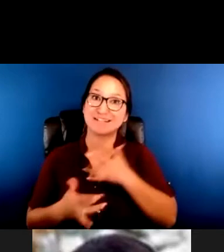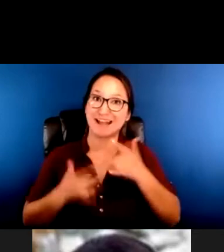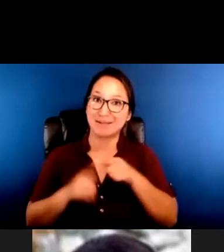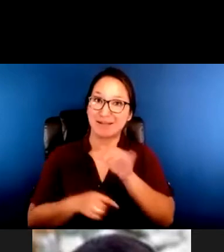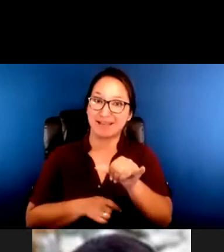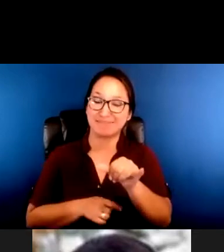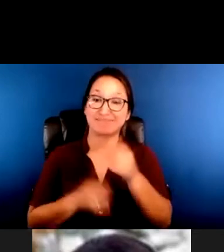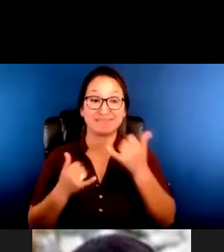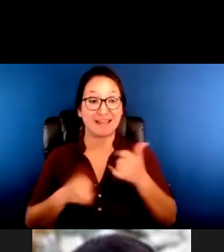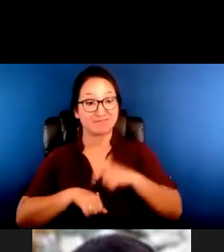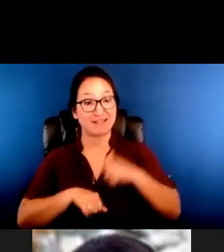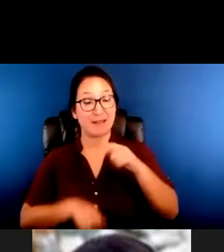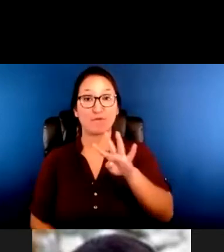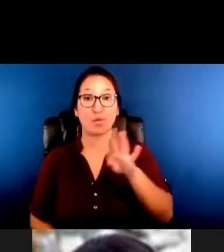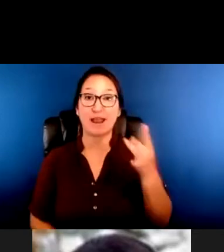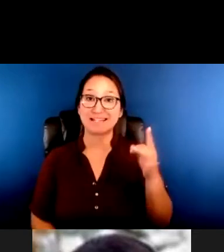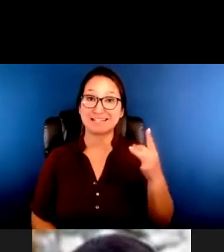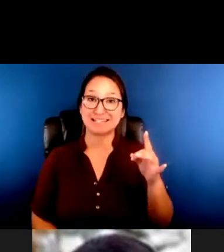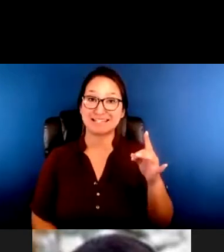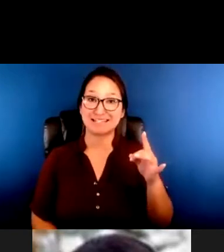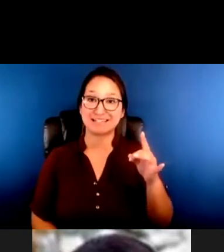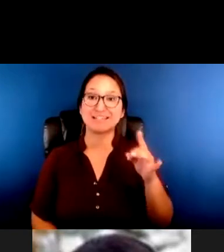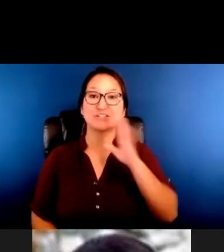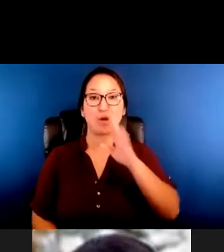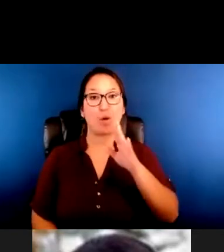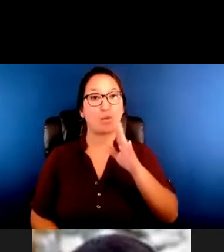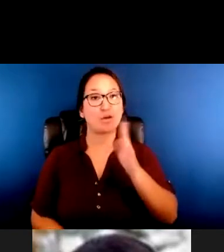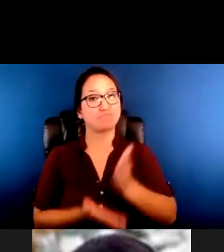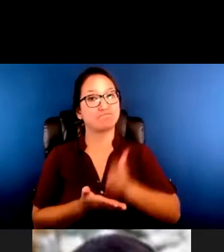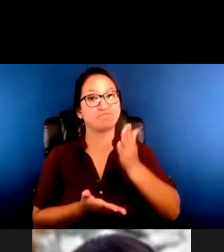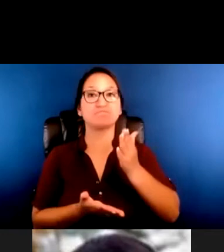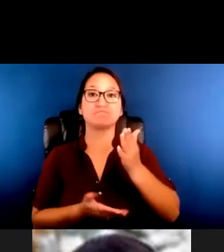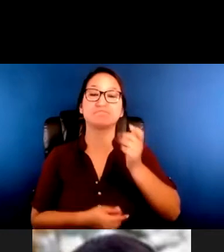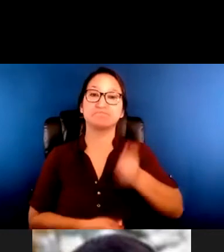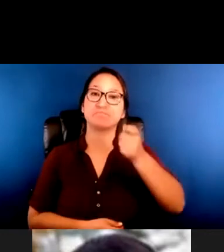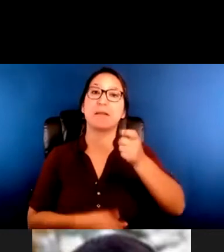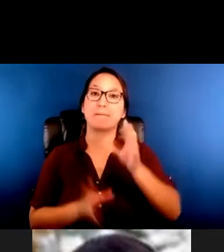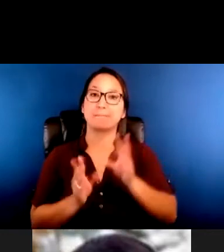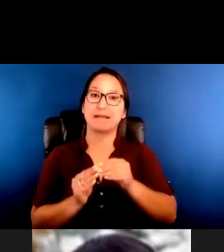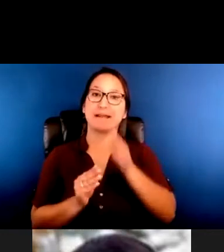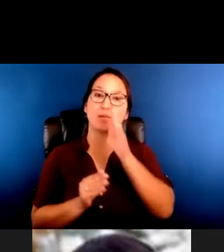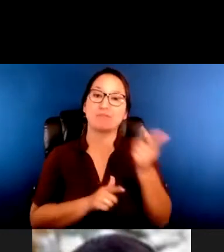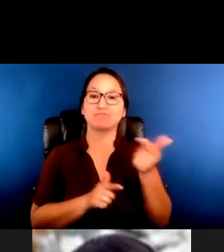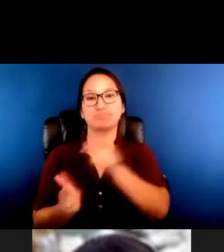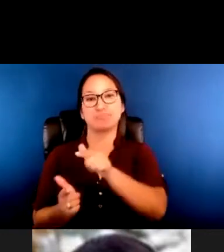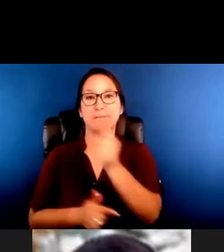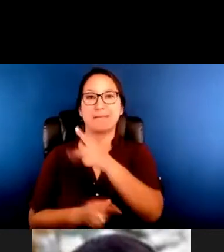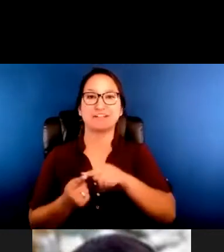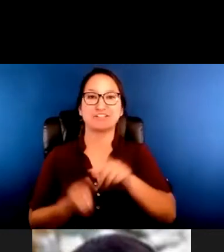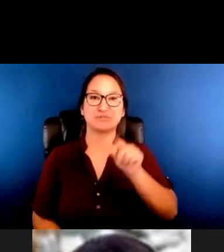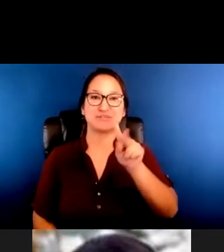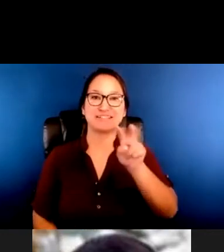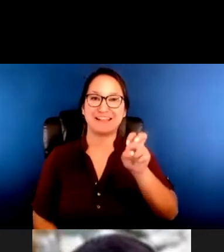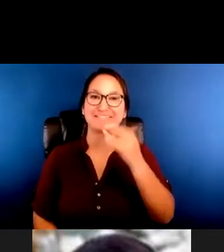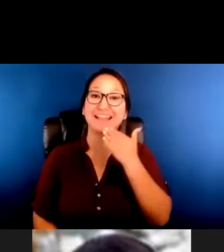now 4:18, and I'm going to adjourn our meeting and leave this back to Steve. Thank you. Okay, thank